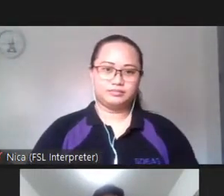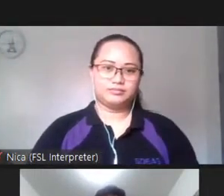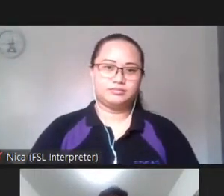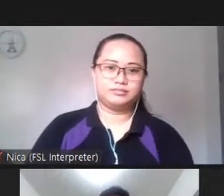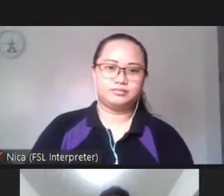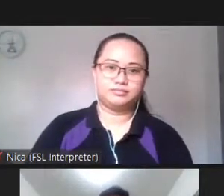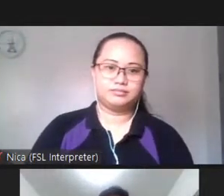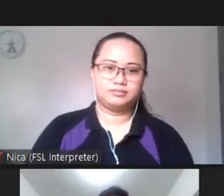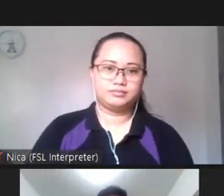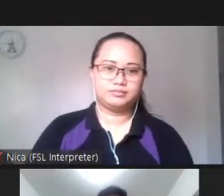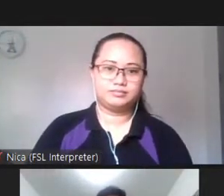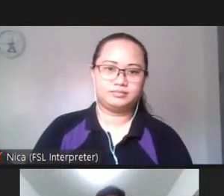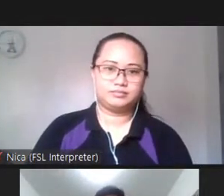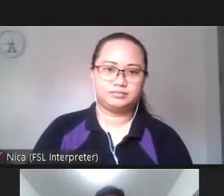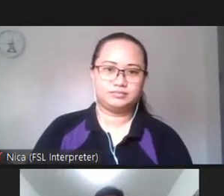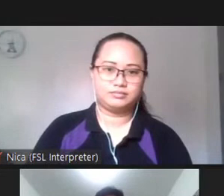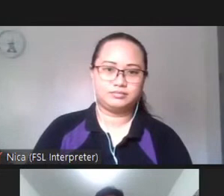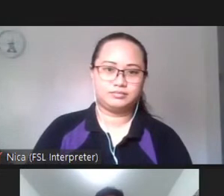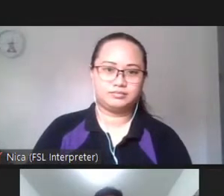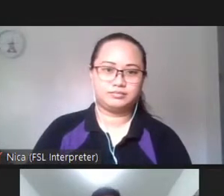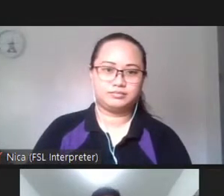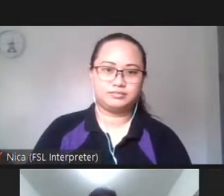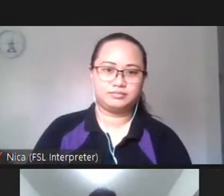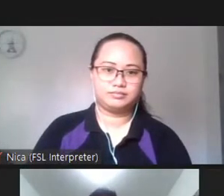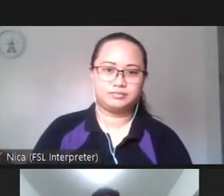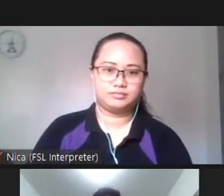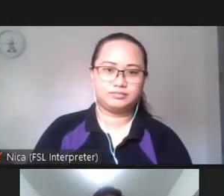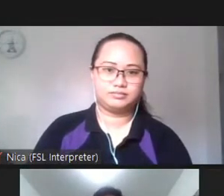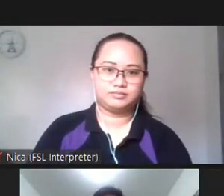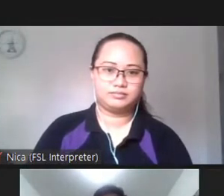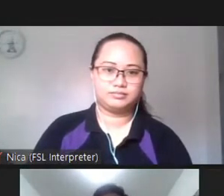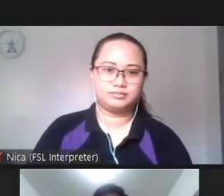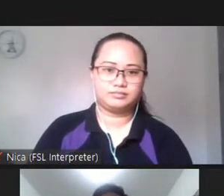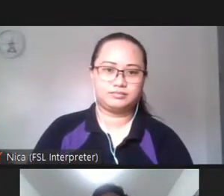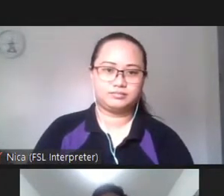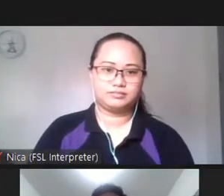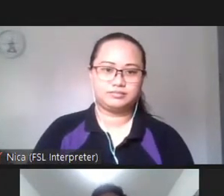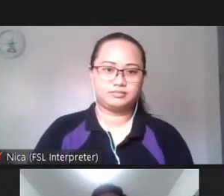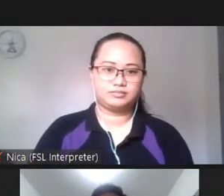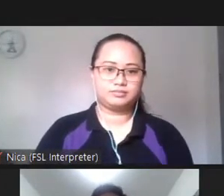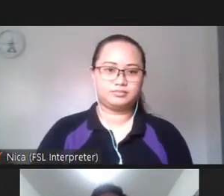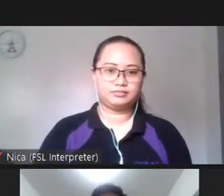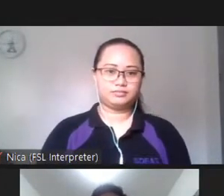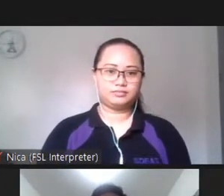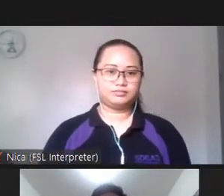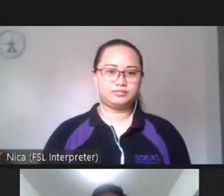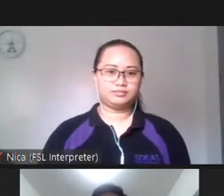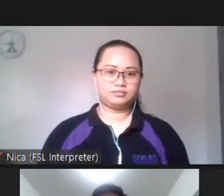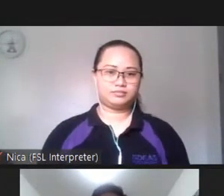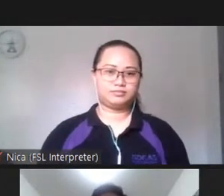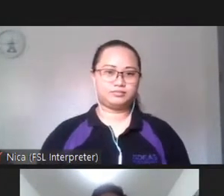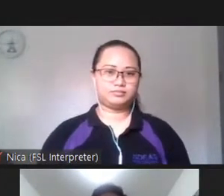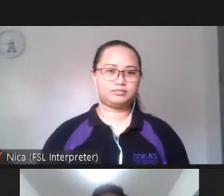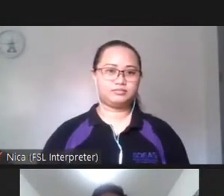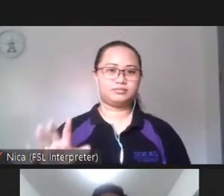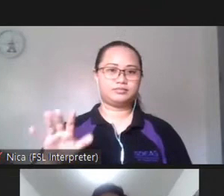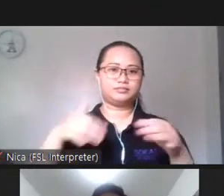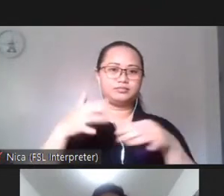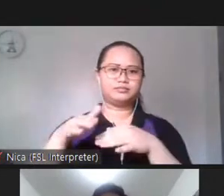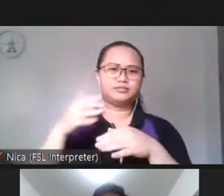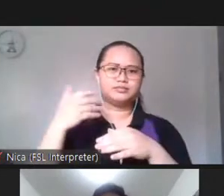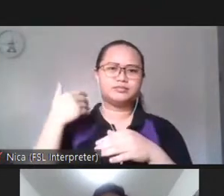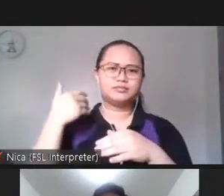people in the medical field in order to improve handling or treating patients who are hard of hearing? I think, Ariel, your mic is on